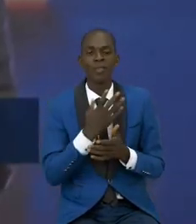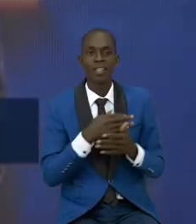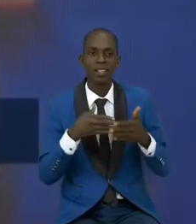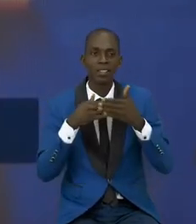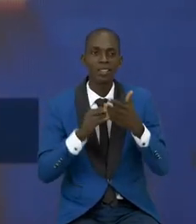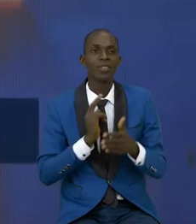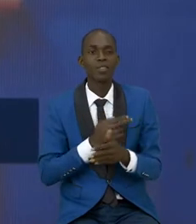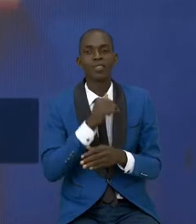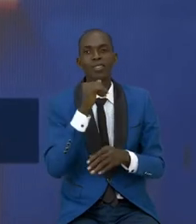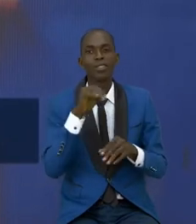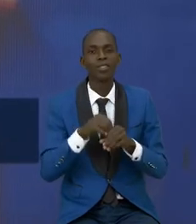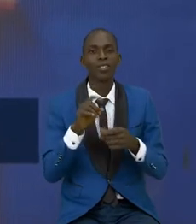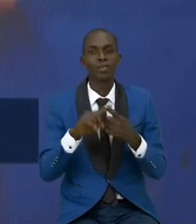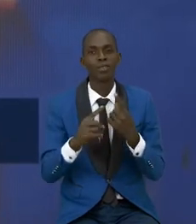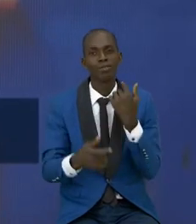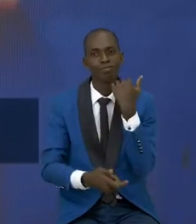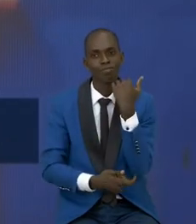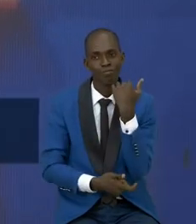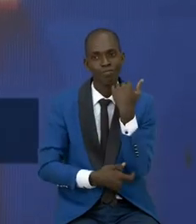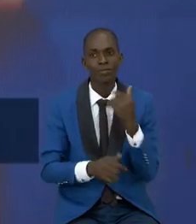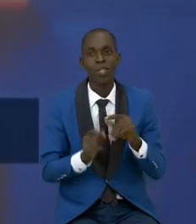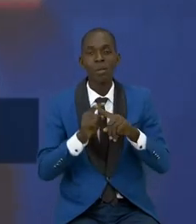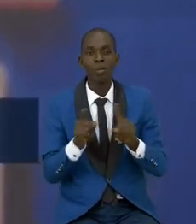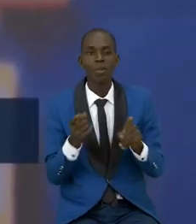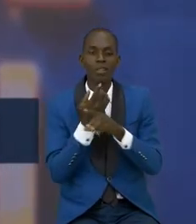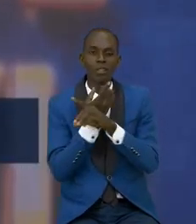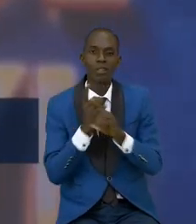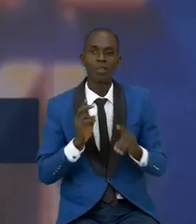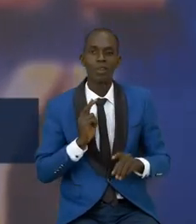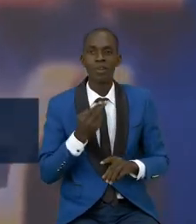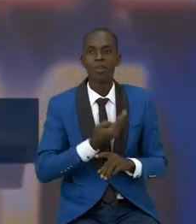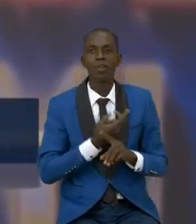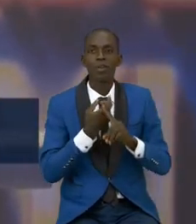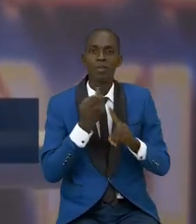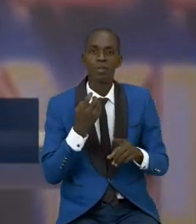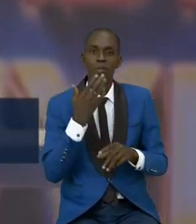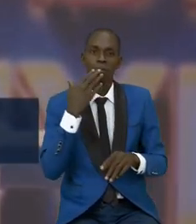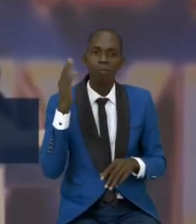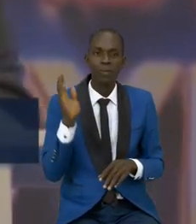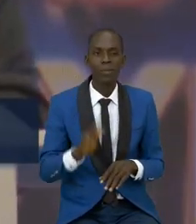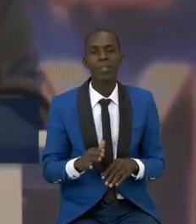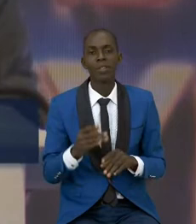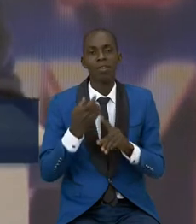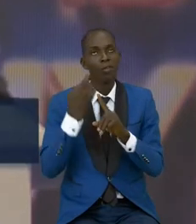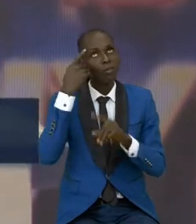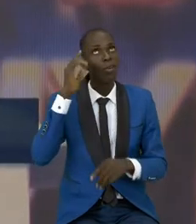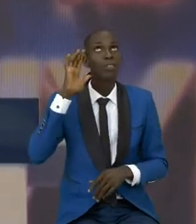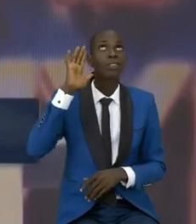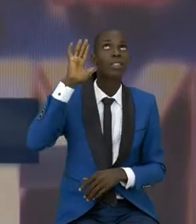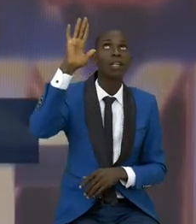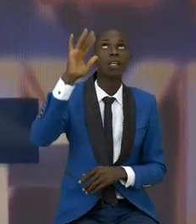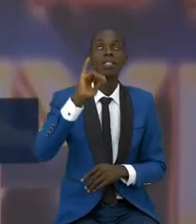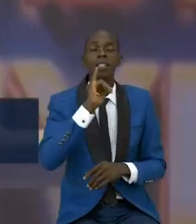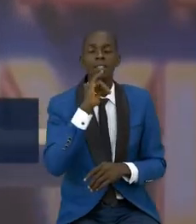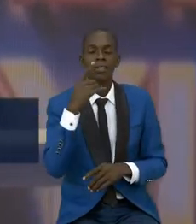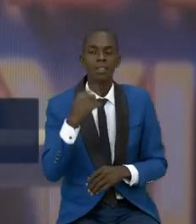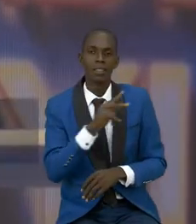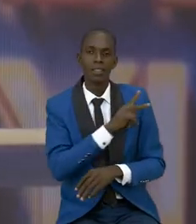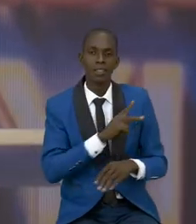not into temptation, but deliver us from evil. For thine is the